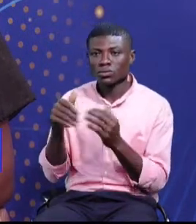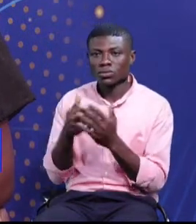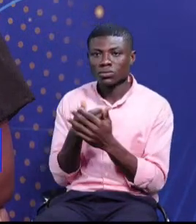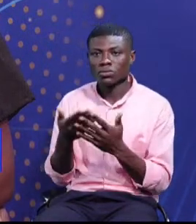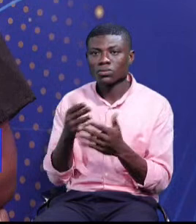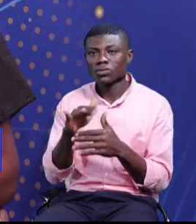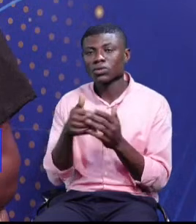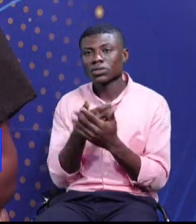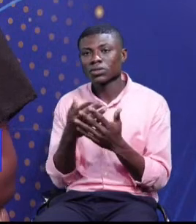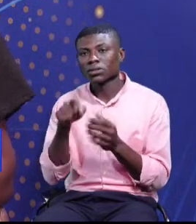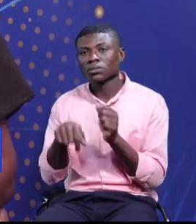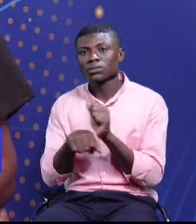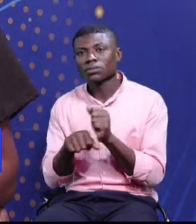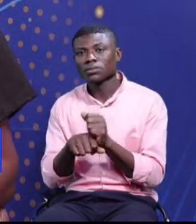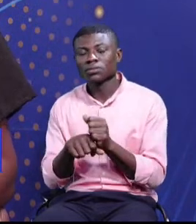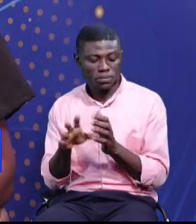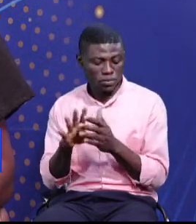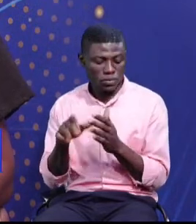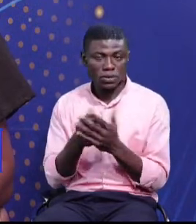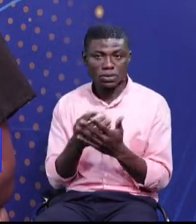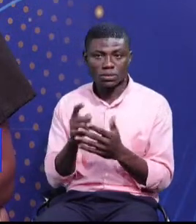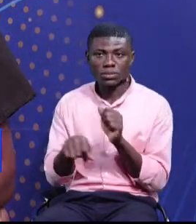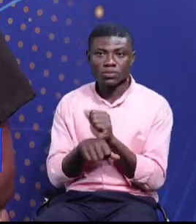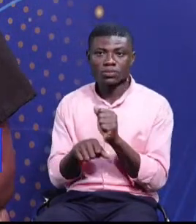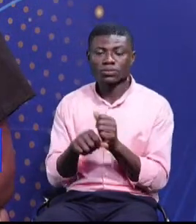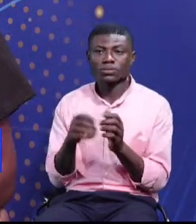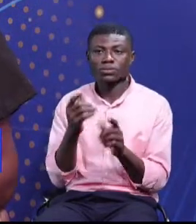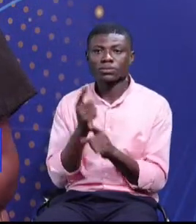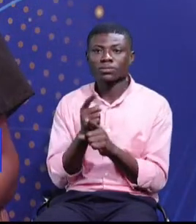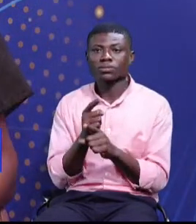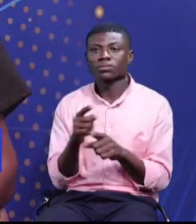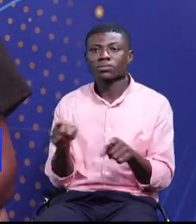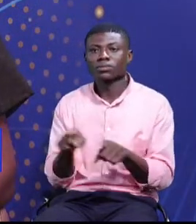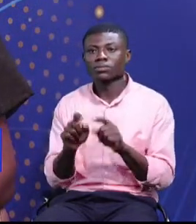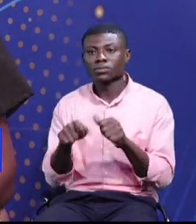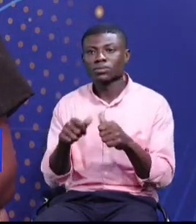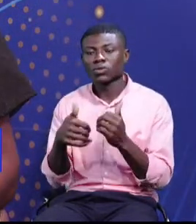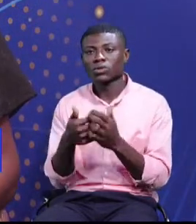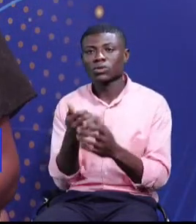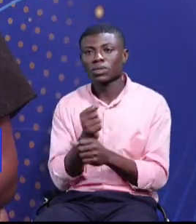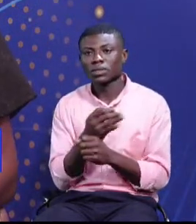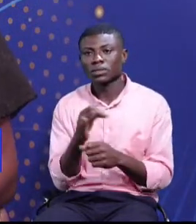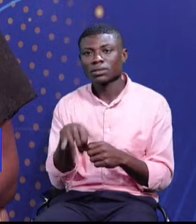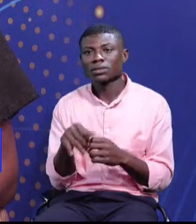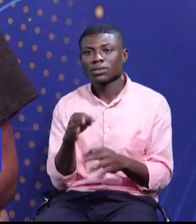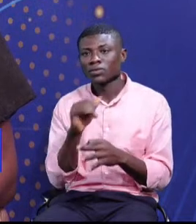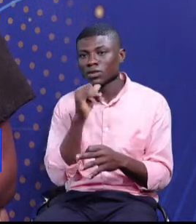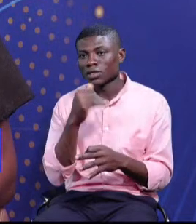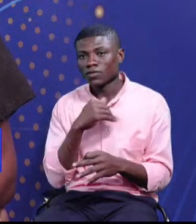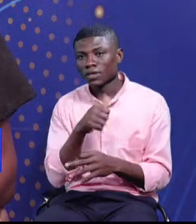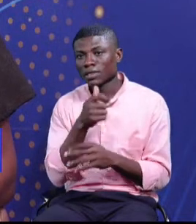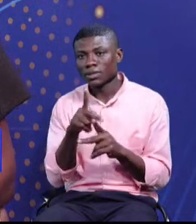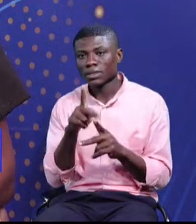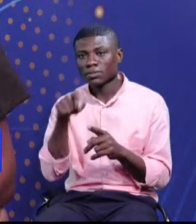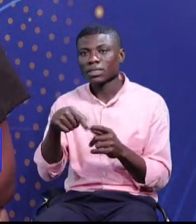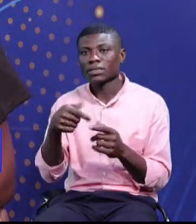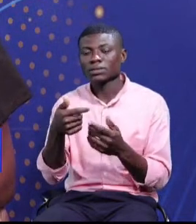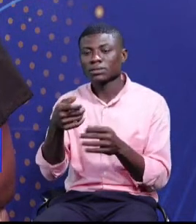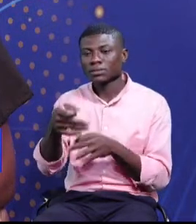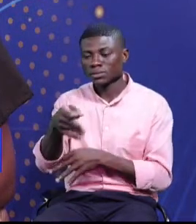their investment and then just leave, like pack up and leave very quickly. And then that can really mess you up, especially if you don't have anyone else to